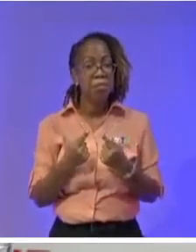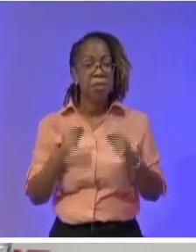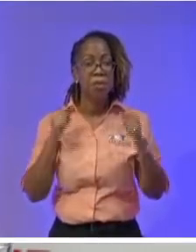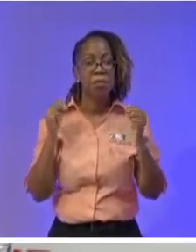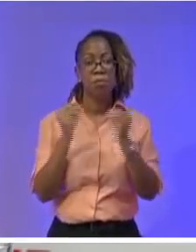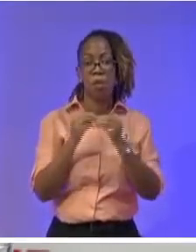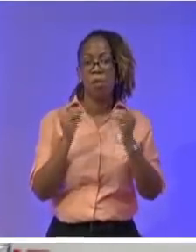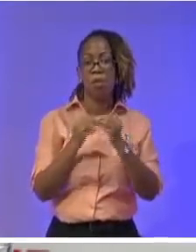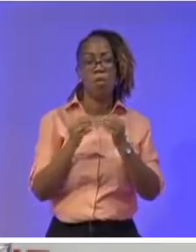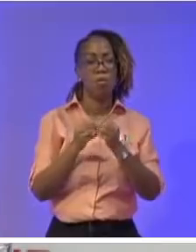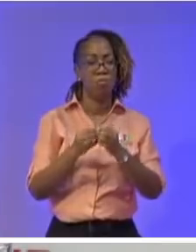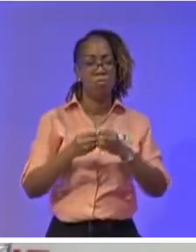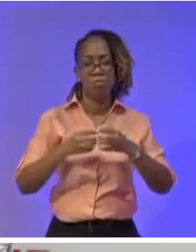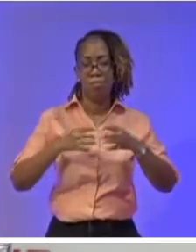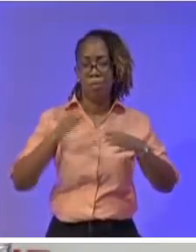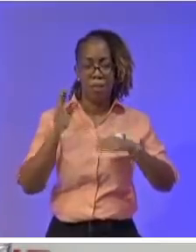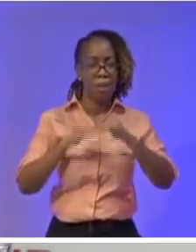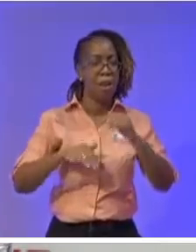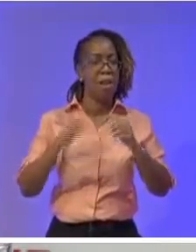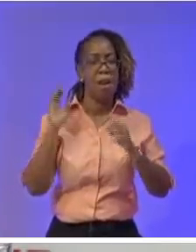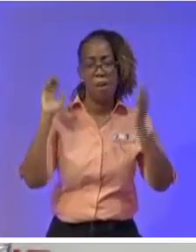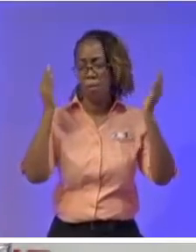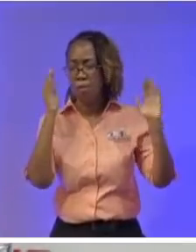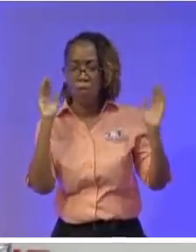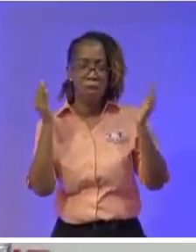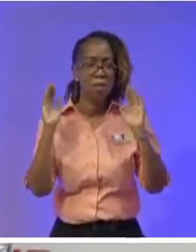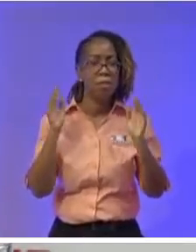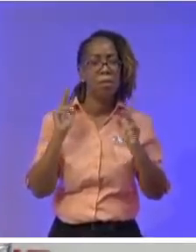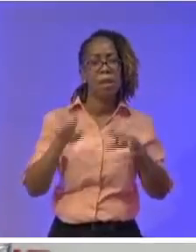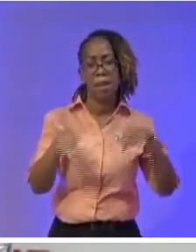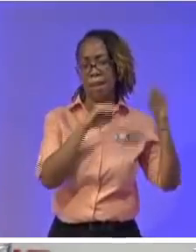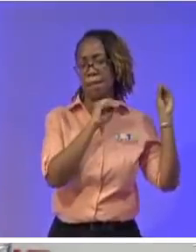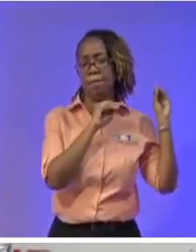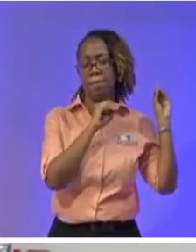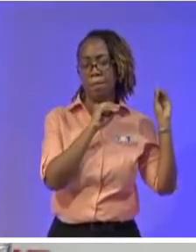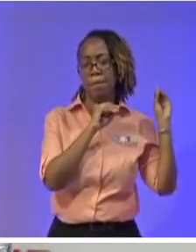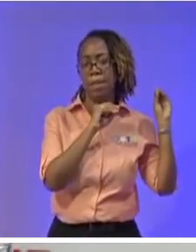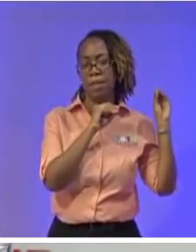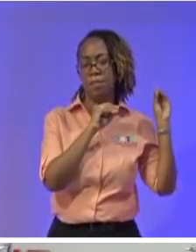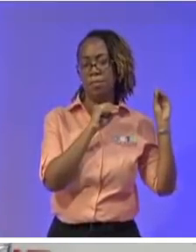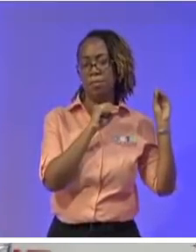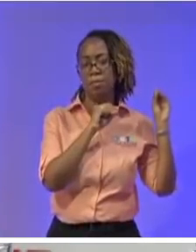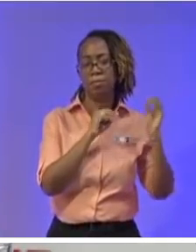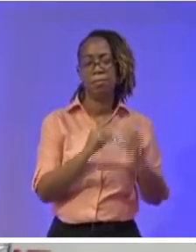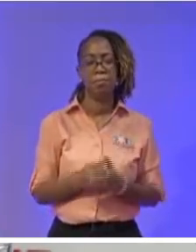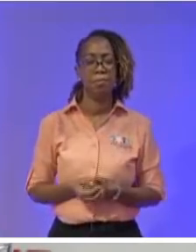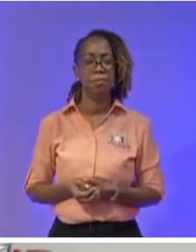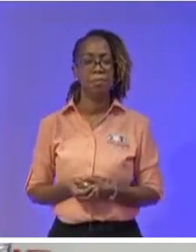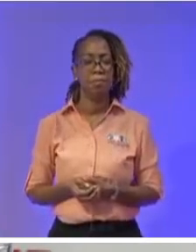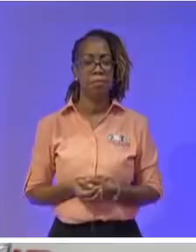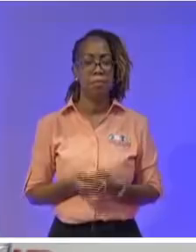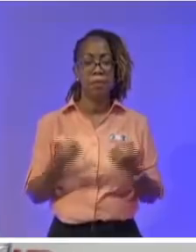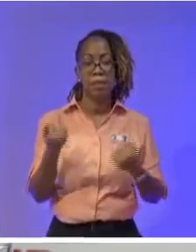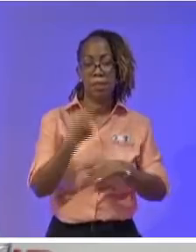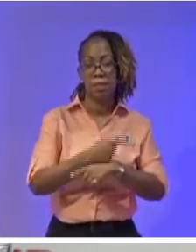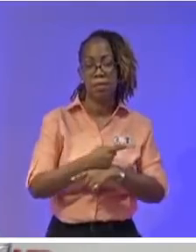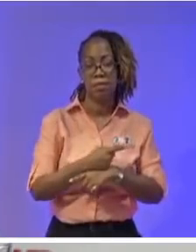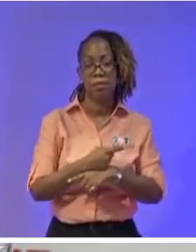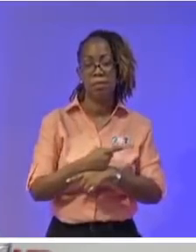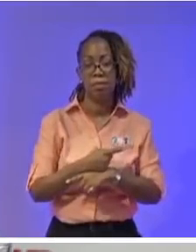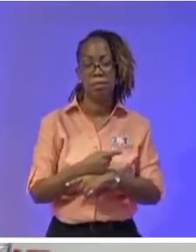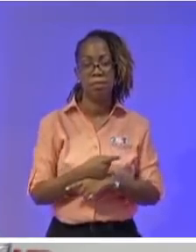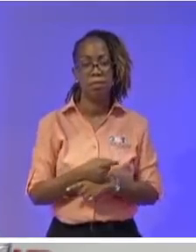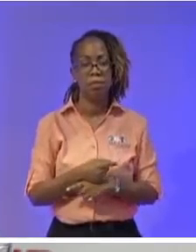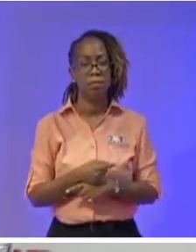for various reasons. In addition to that, Alicia, just today I would have signed on to